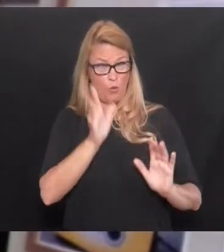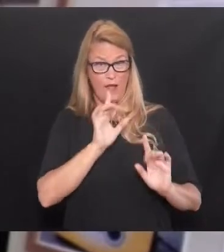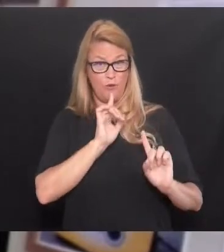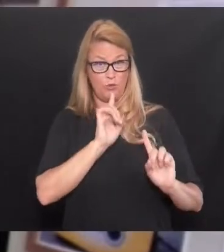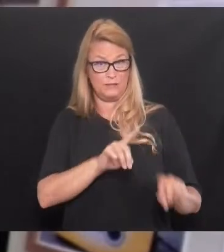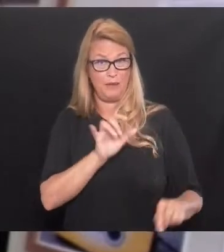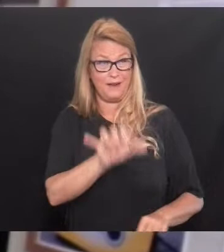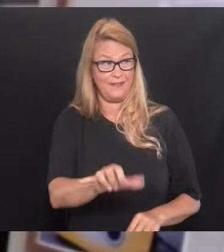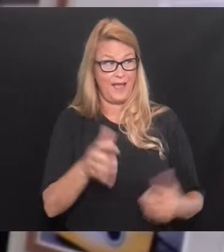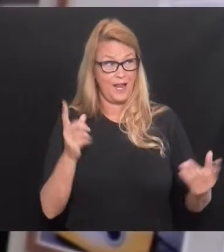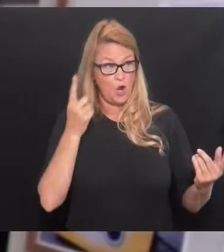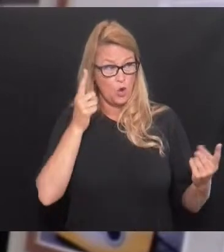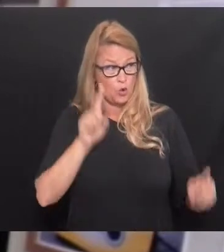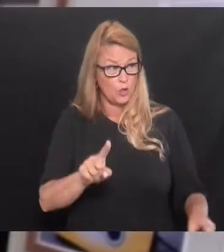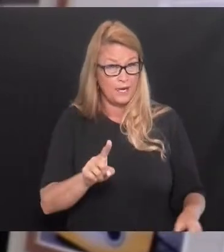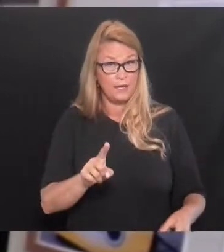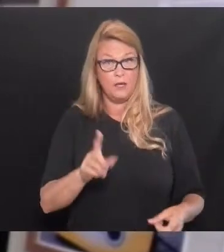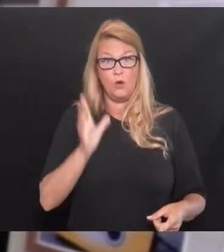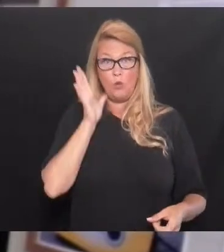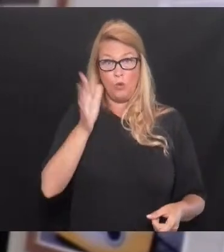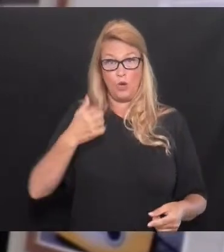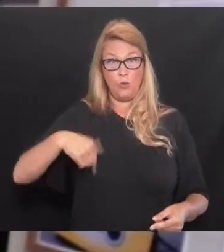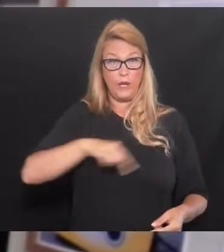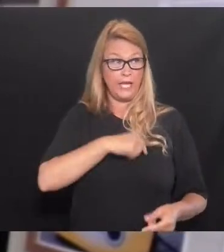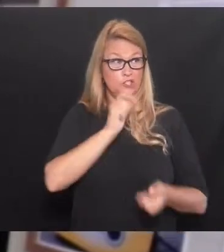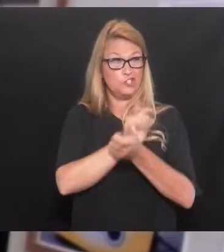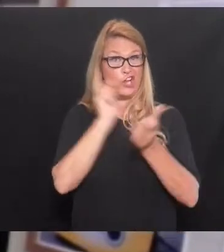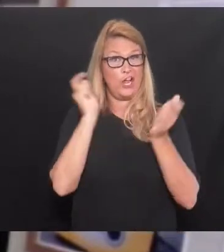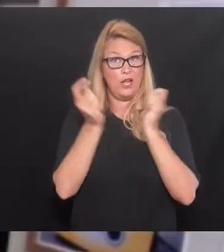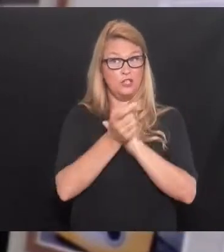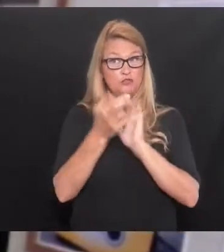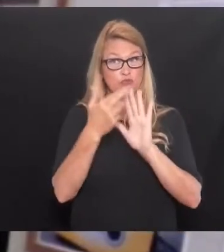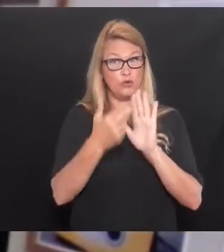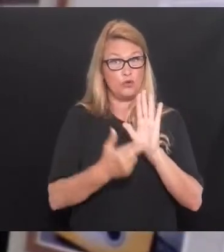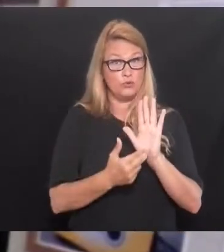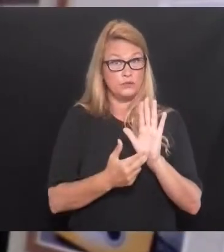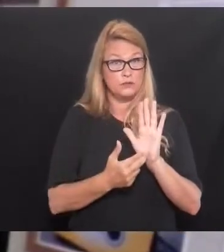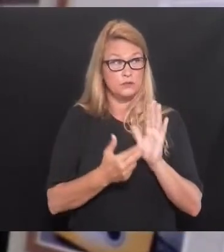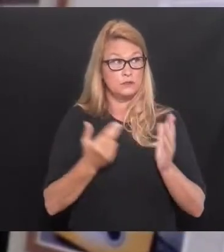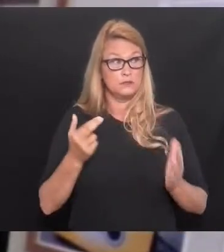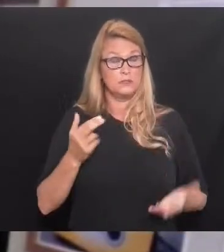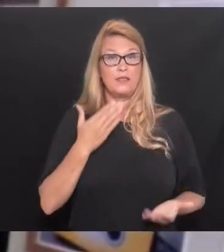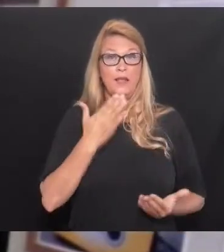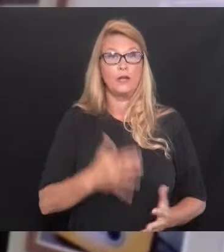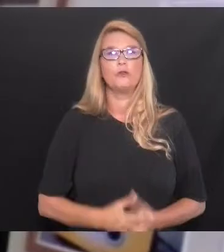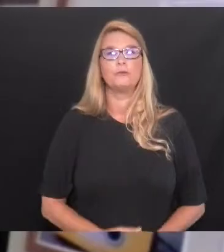to update the state's guidance to reissue some sort of mandate? Thank you.